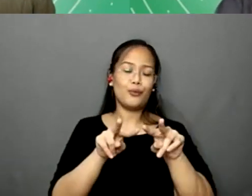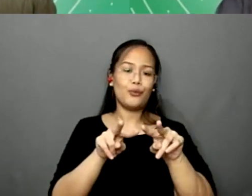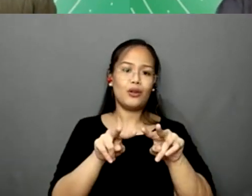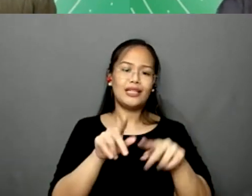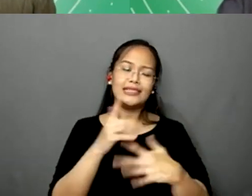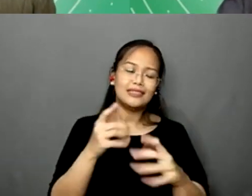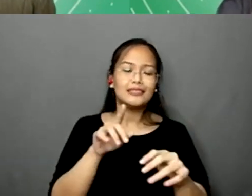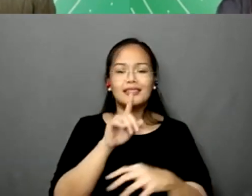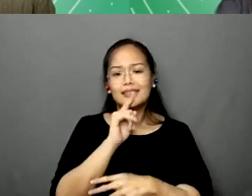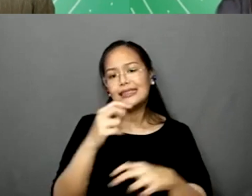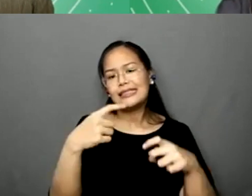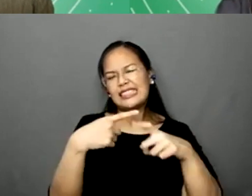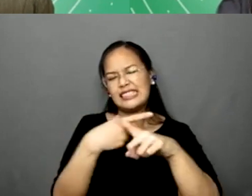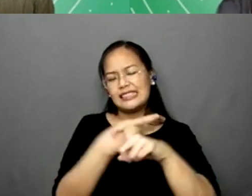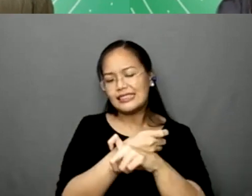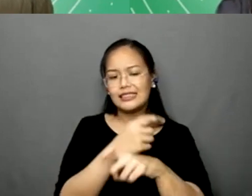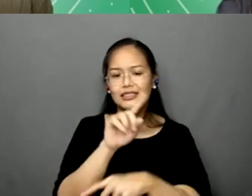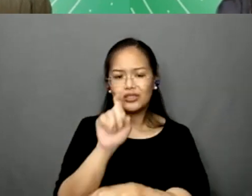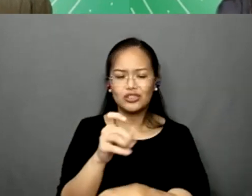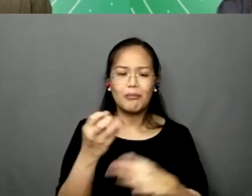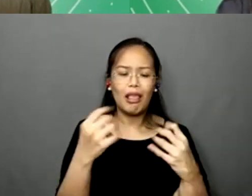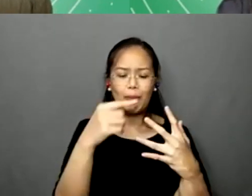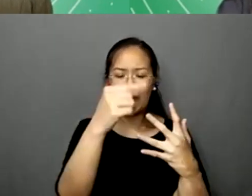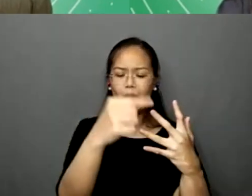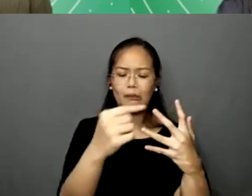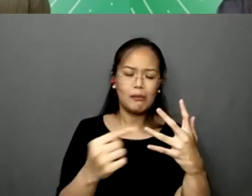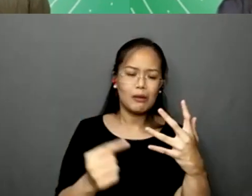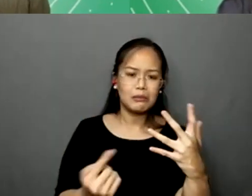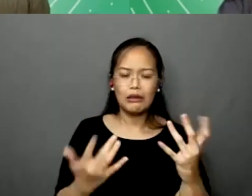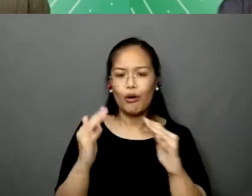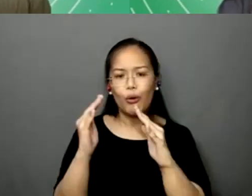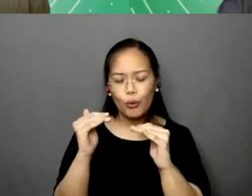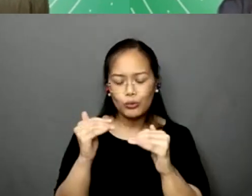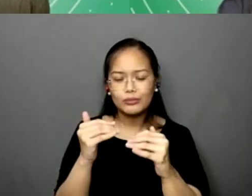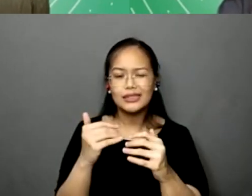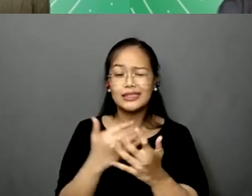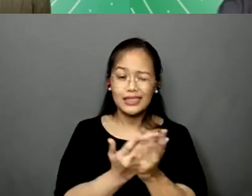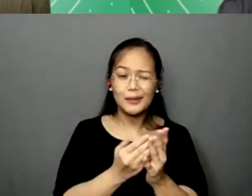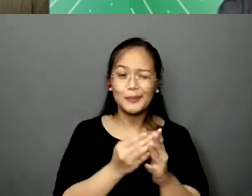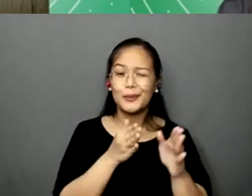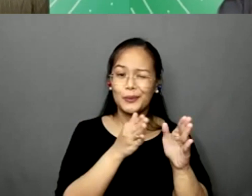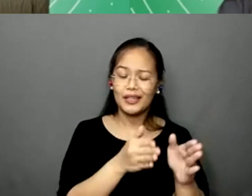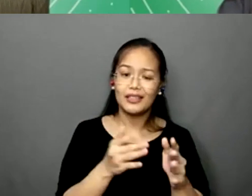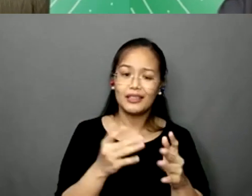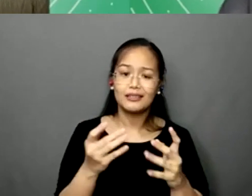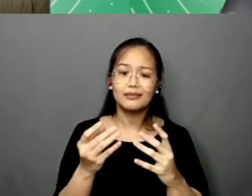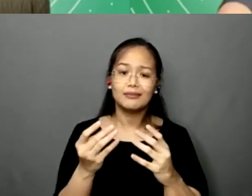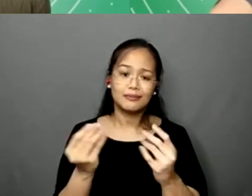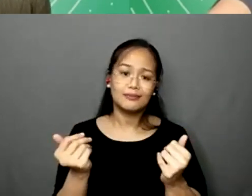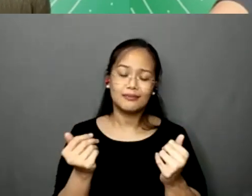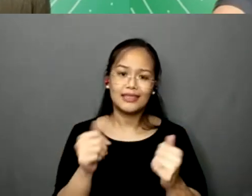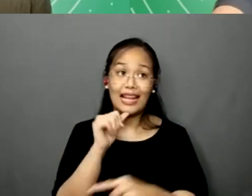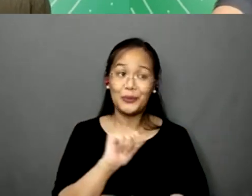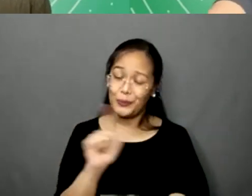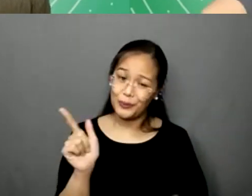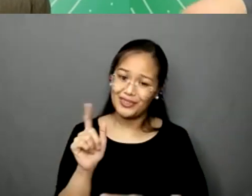complex question, and there's a lot of factors that go into it. And I hope those are some of the ways that it can be addressed. Not all, and